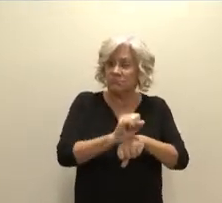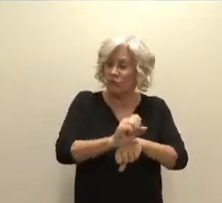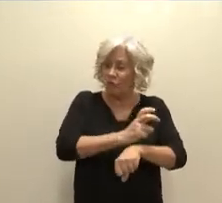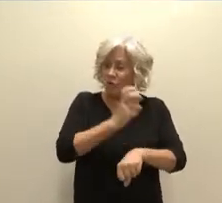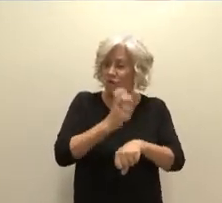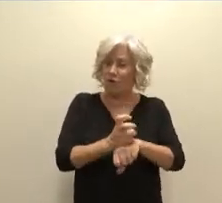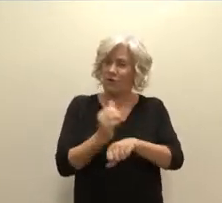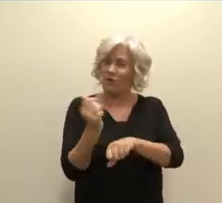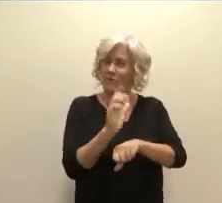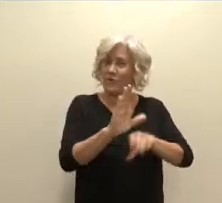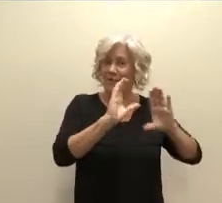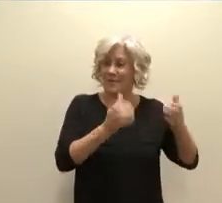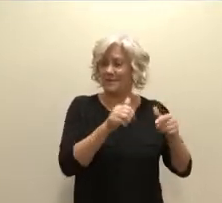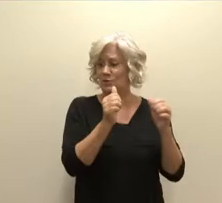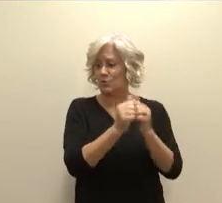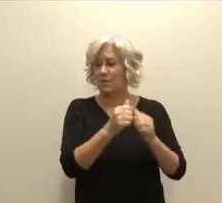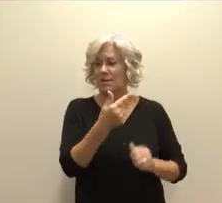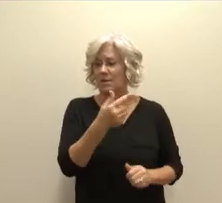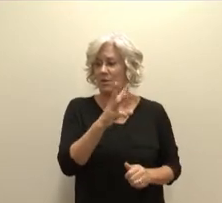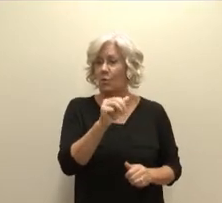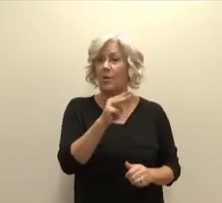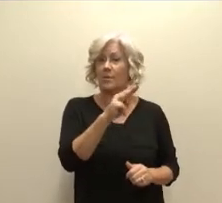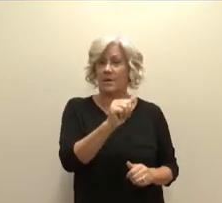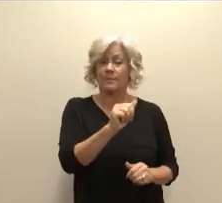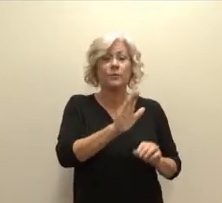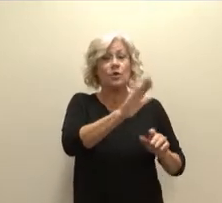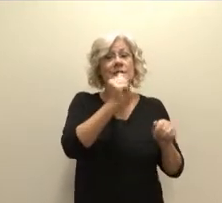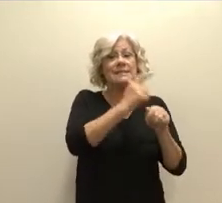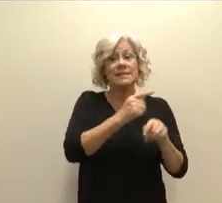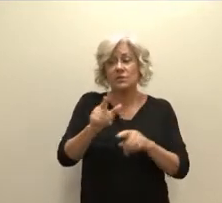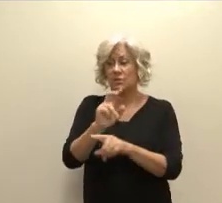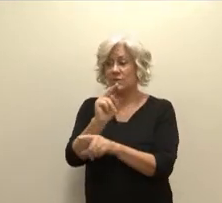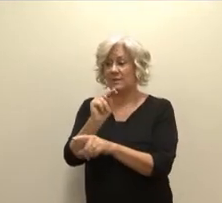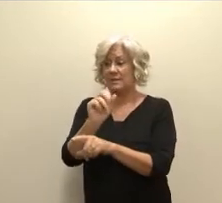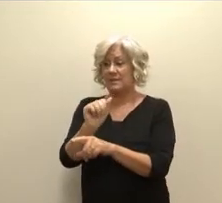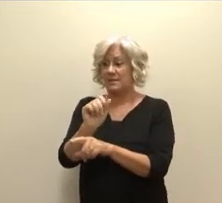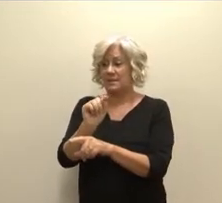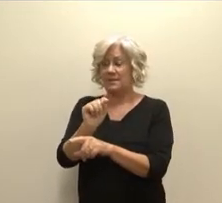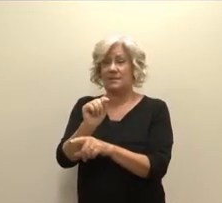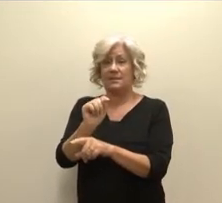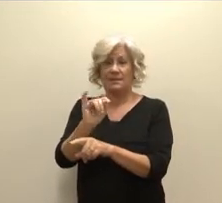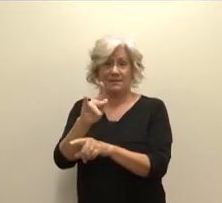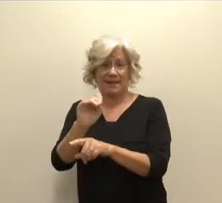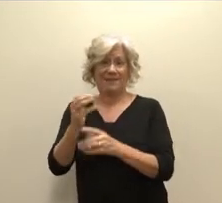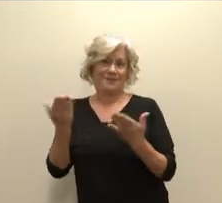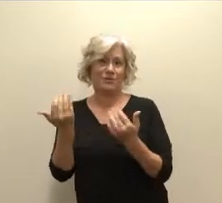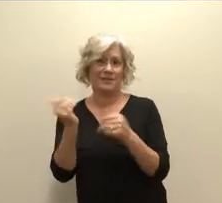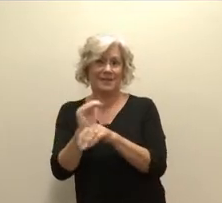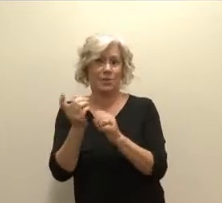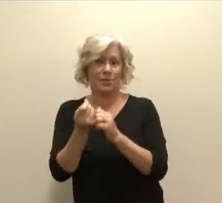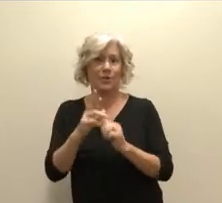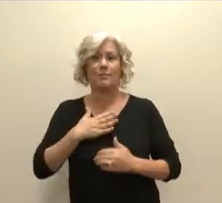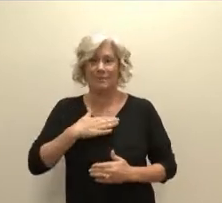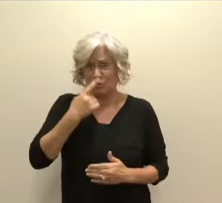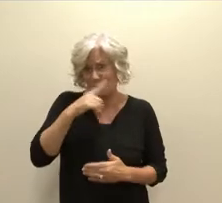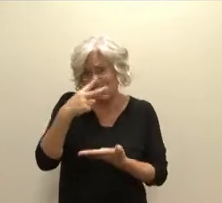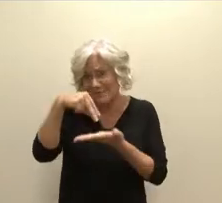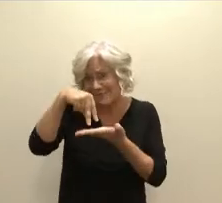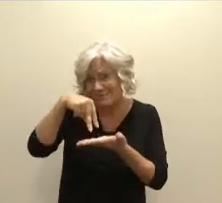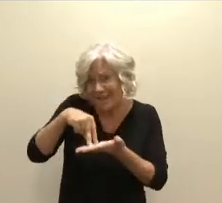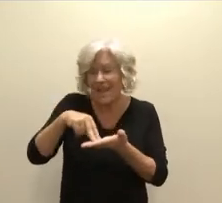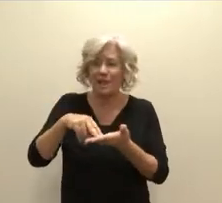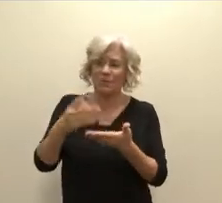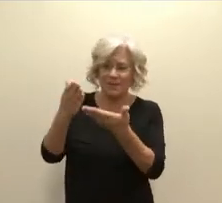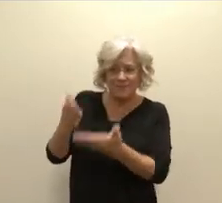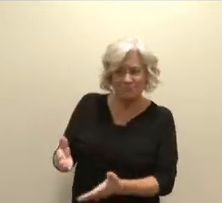of her classes at Guama. Vanessa's sister, Natalie Aviles, has accompanied her here tonight. Would you stand so that we can